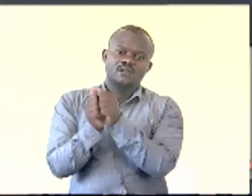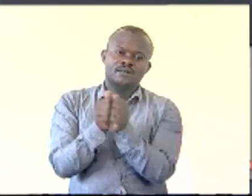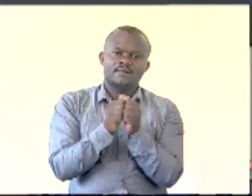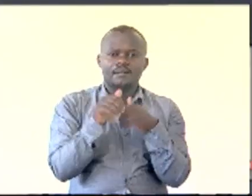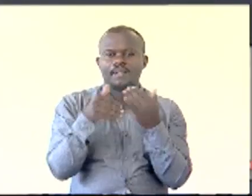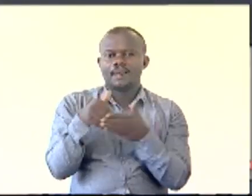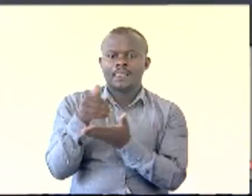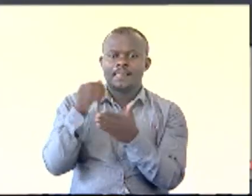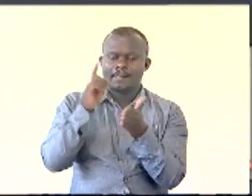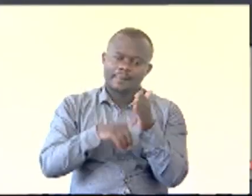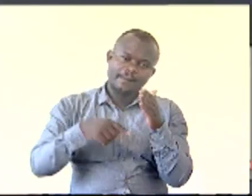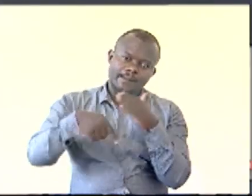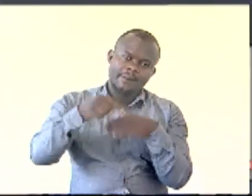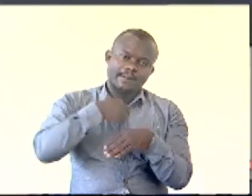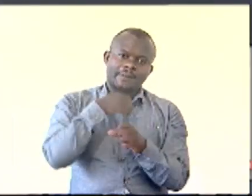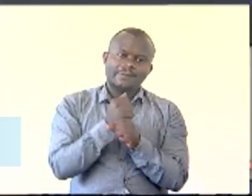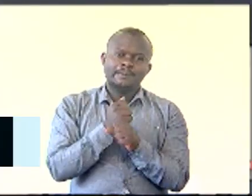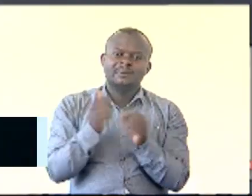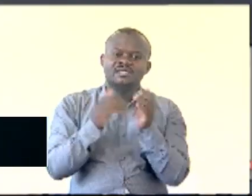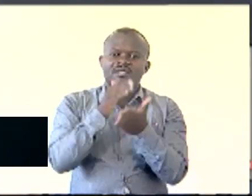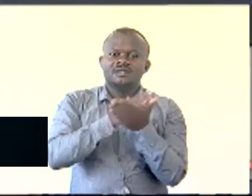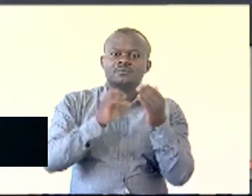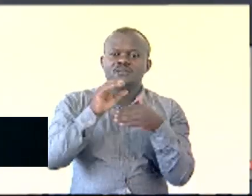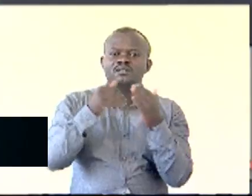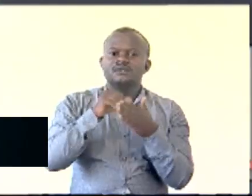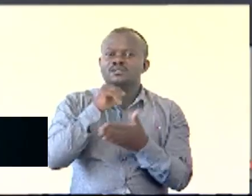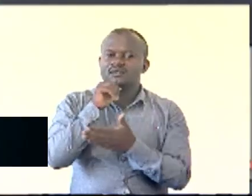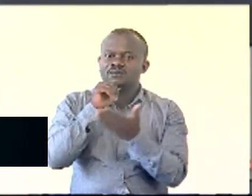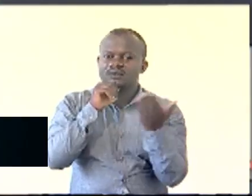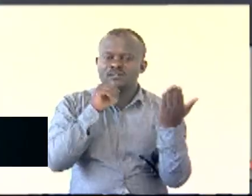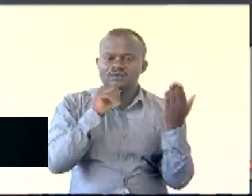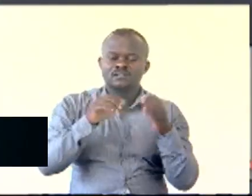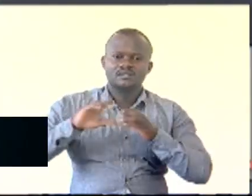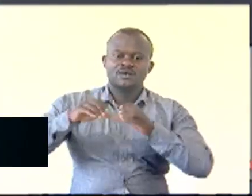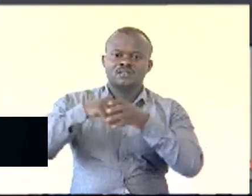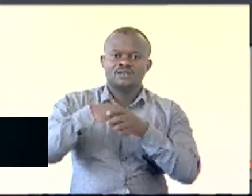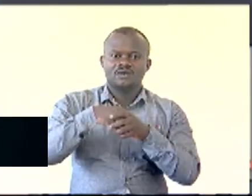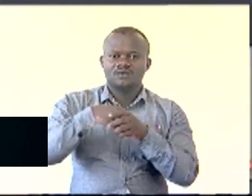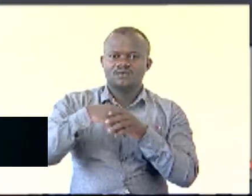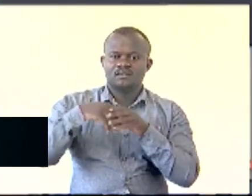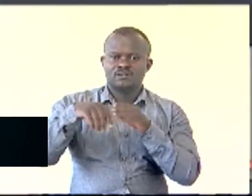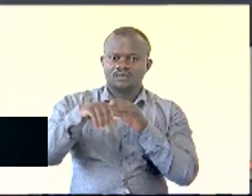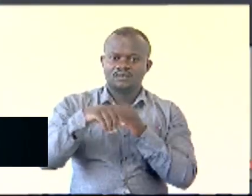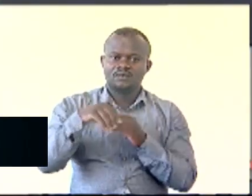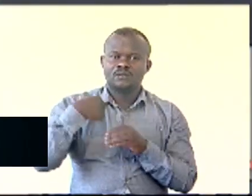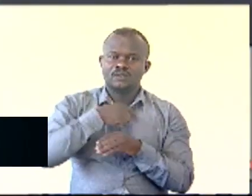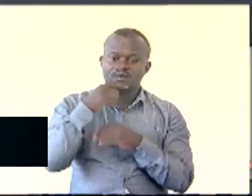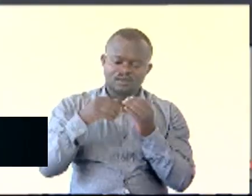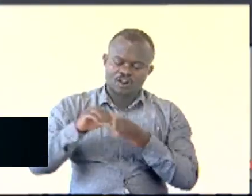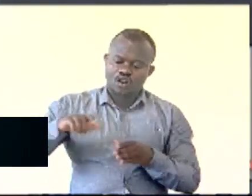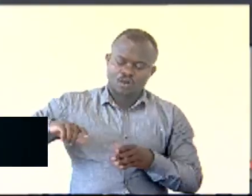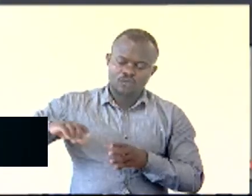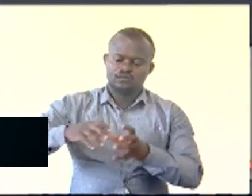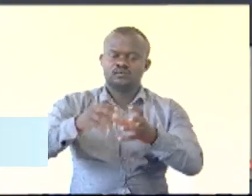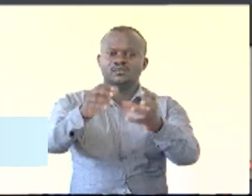what you call locomotion. I know some of you don't differentiate between movement and locomotion. When I talk about movement, that is